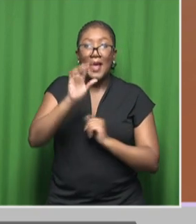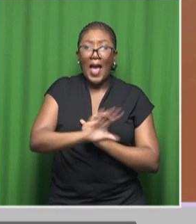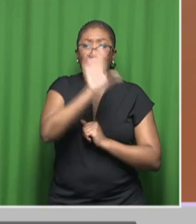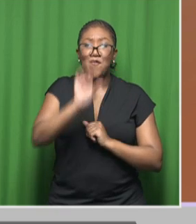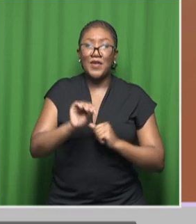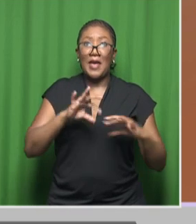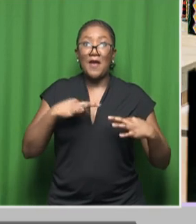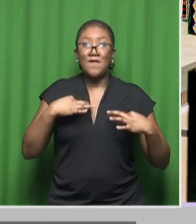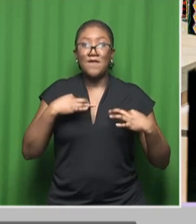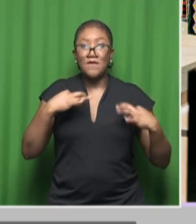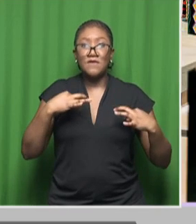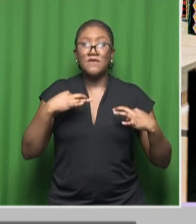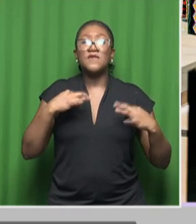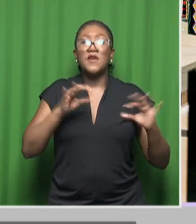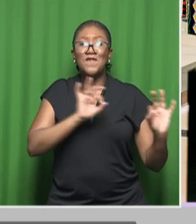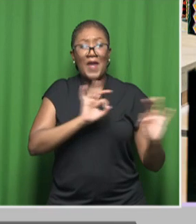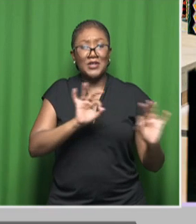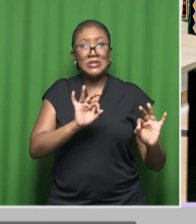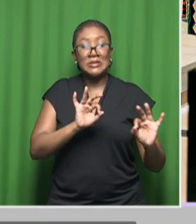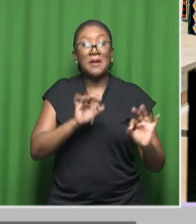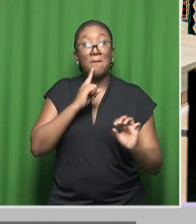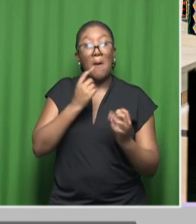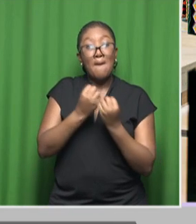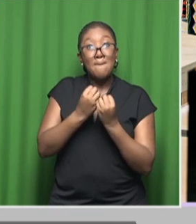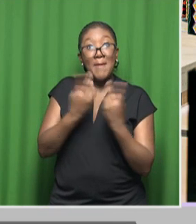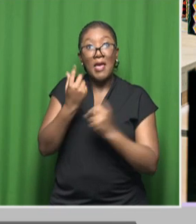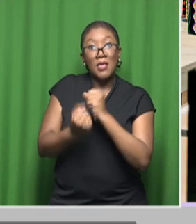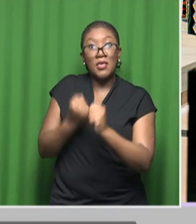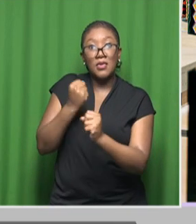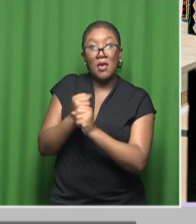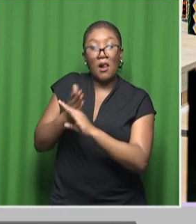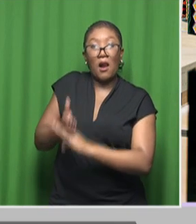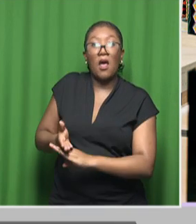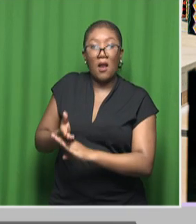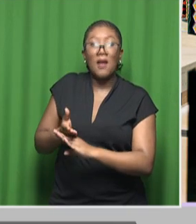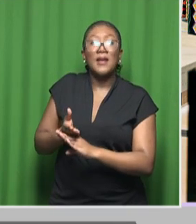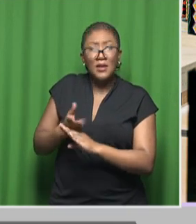decade now. Talk to us about the importance of knowing and catering your target market.